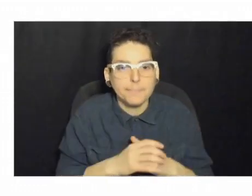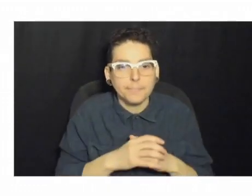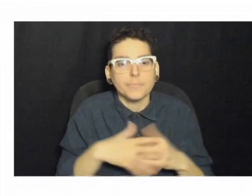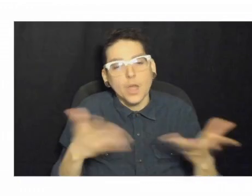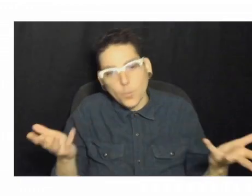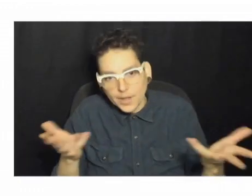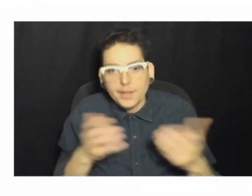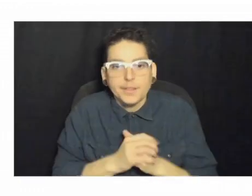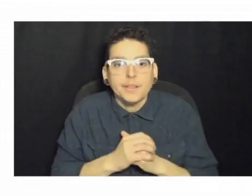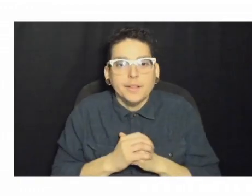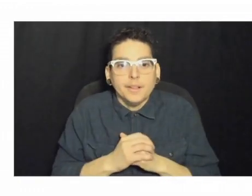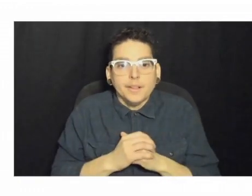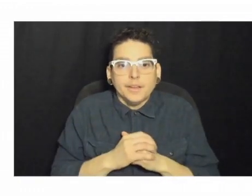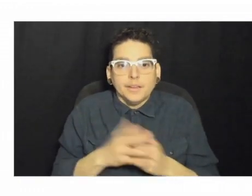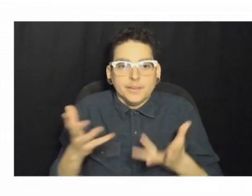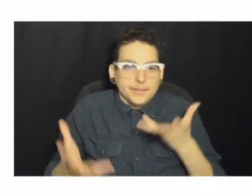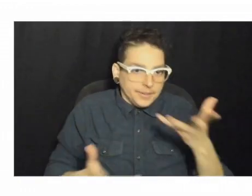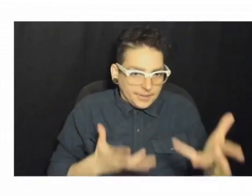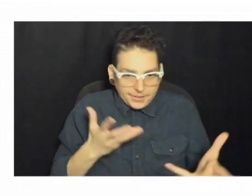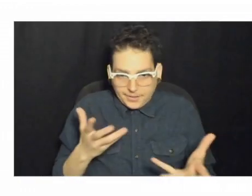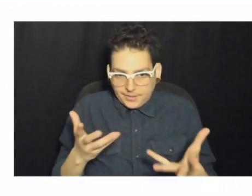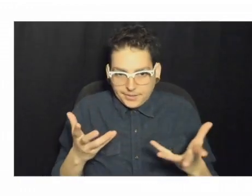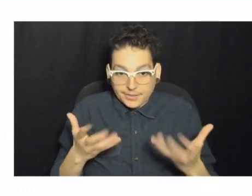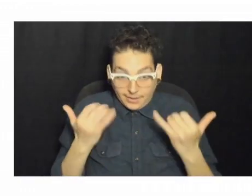substantial funds that are out there now,